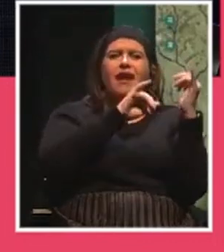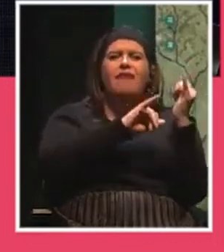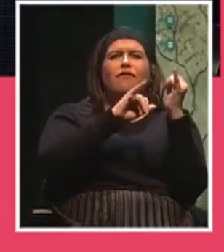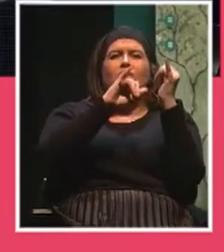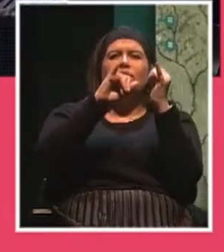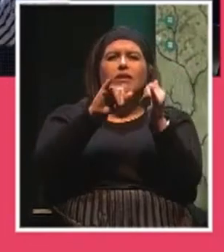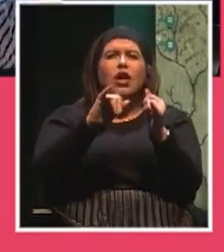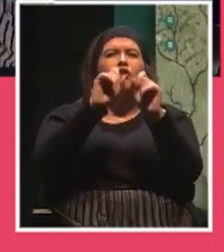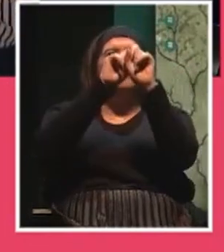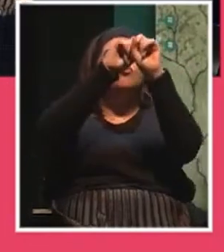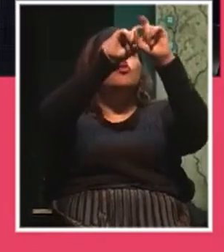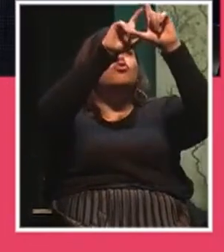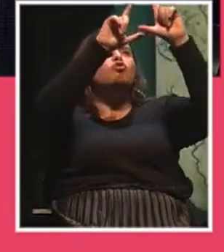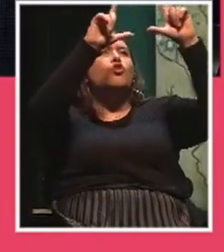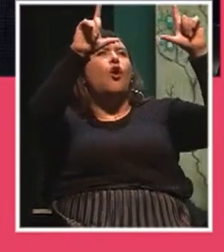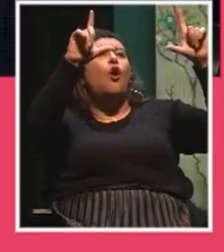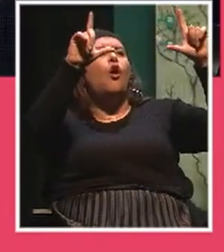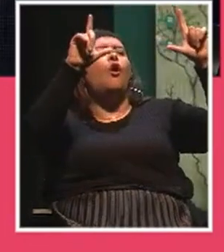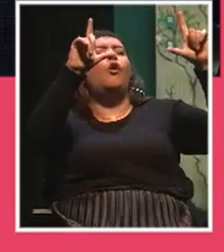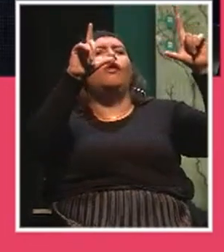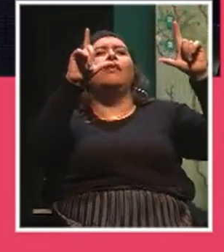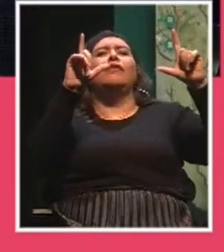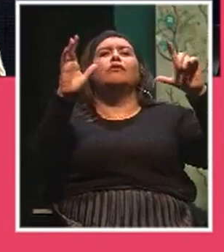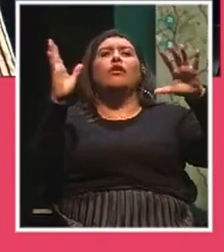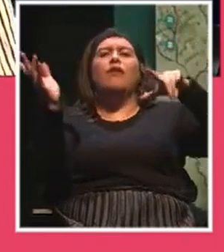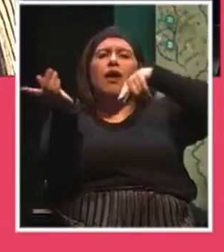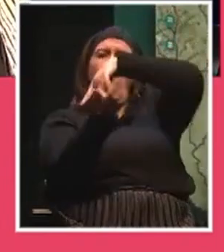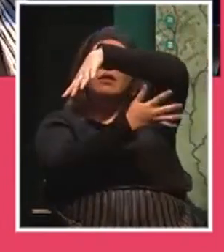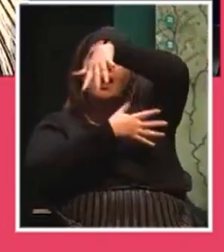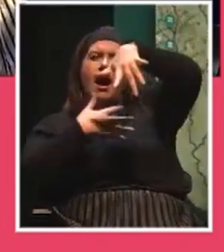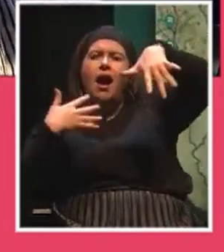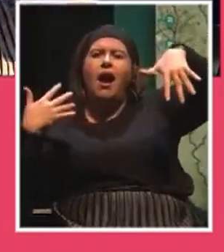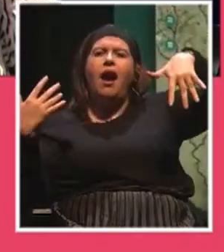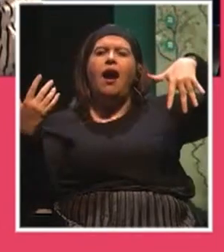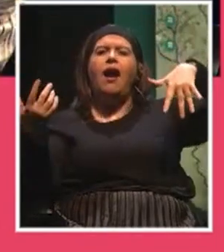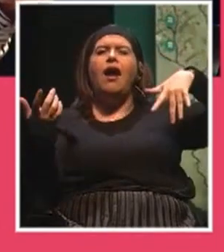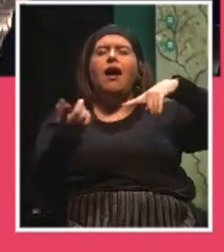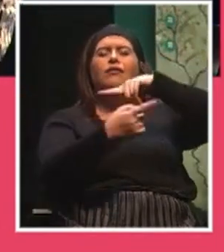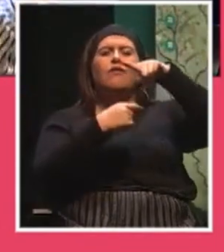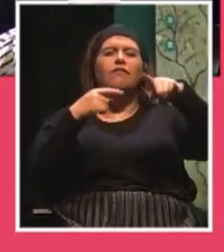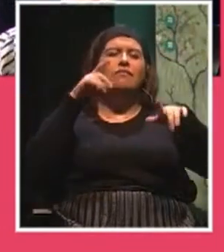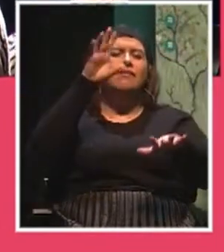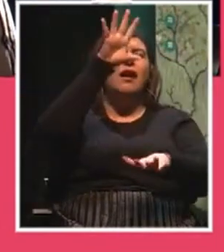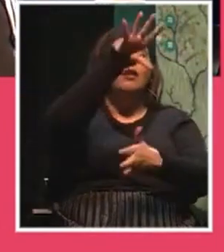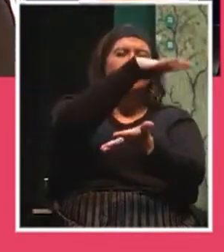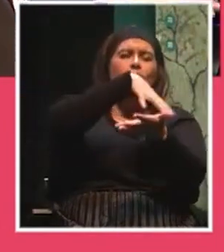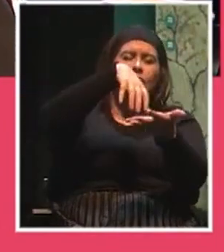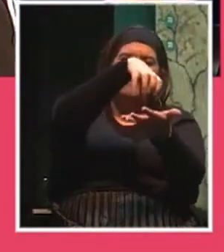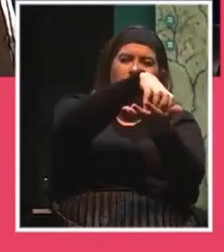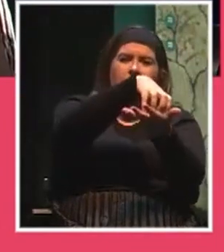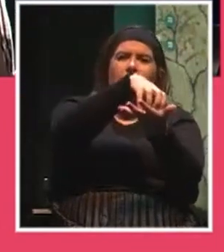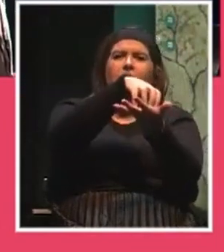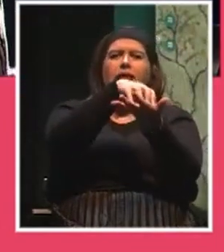is turning around, and we go to each of these cities and destinations as they appear in the